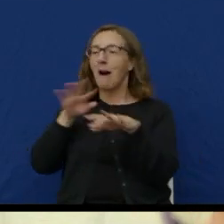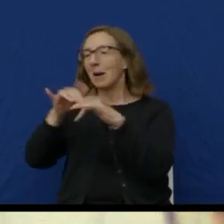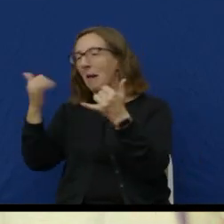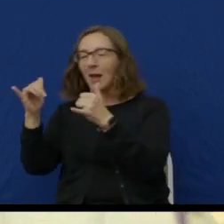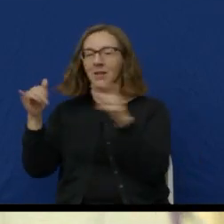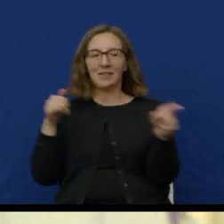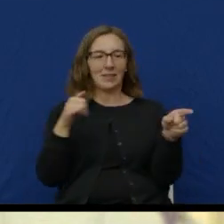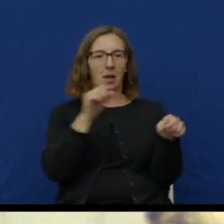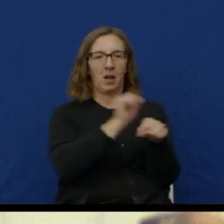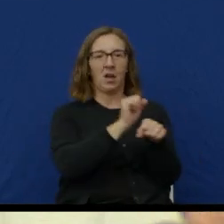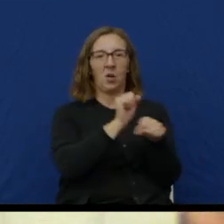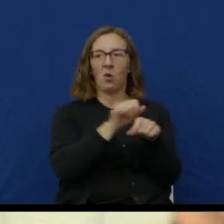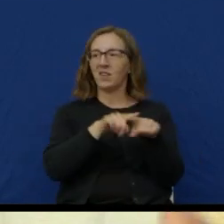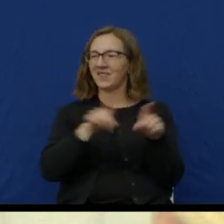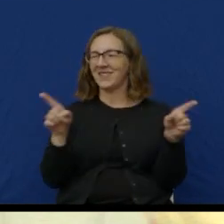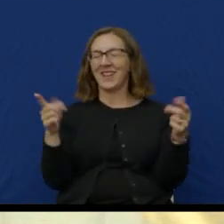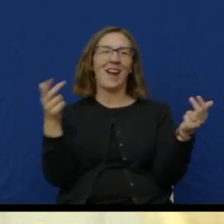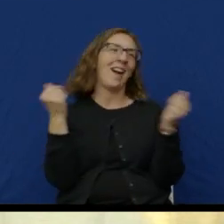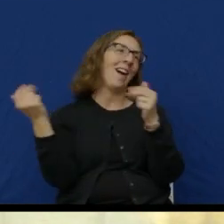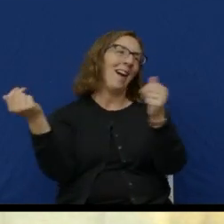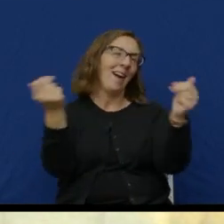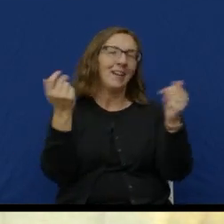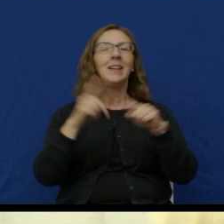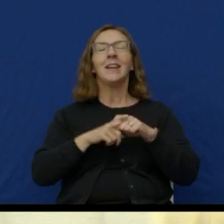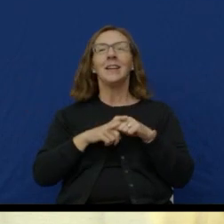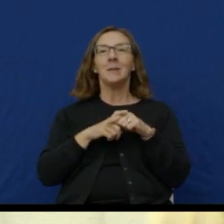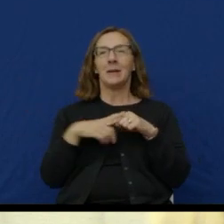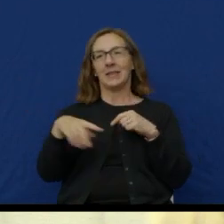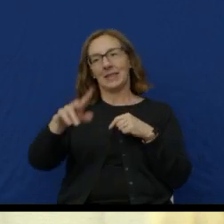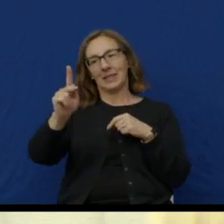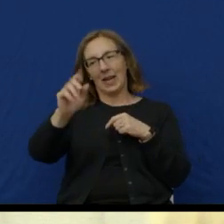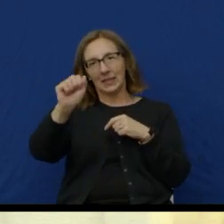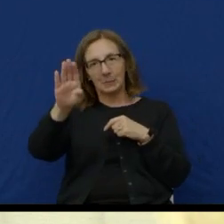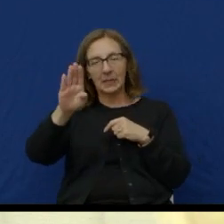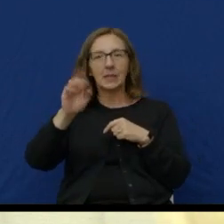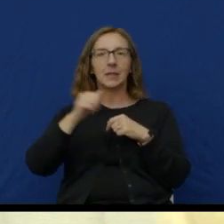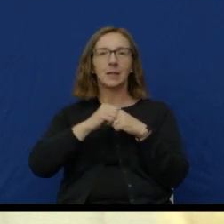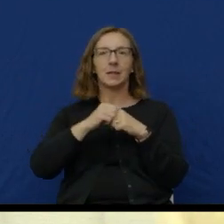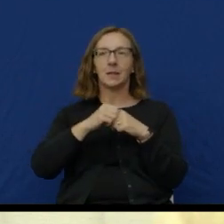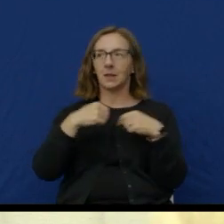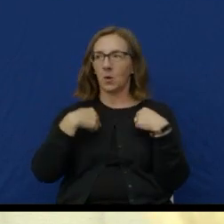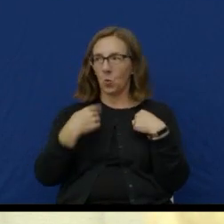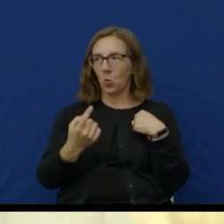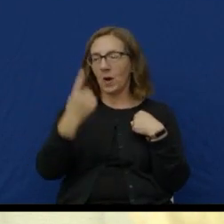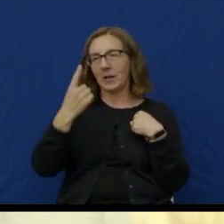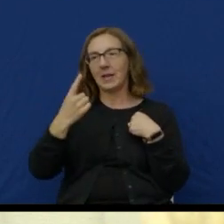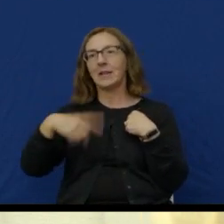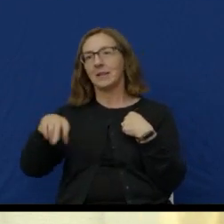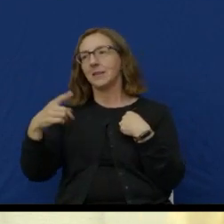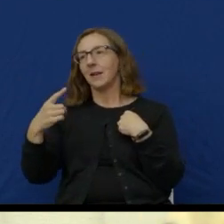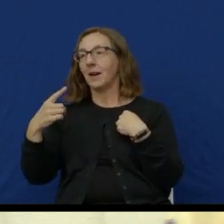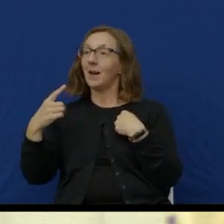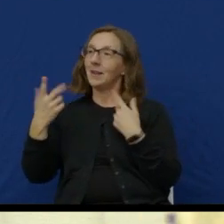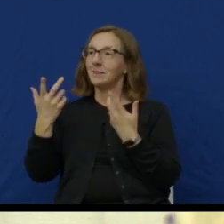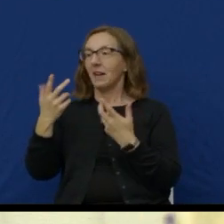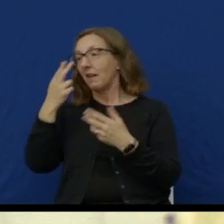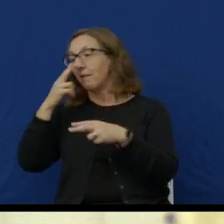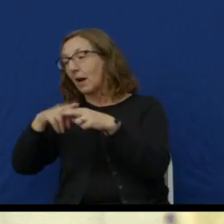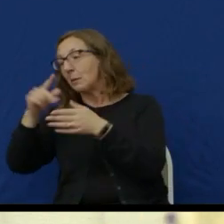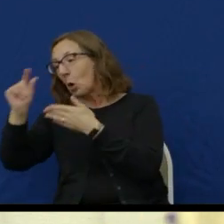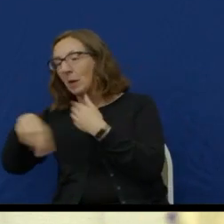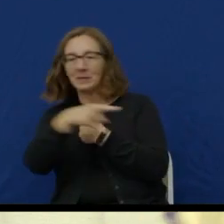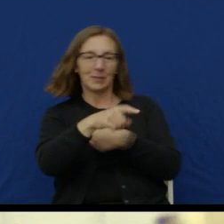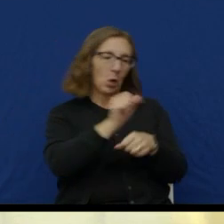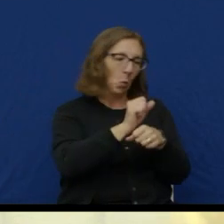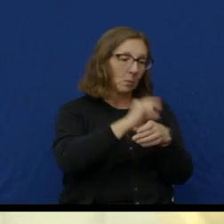performed I think they're both at the KSB, and they're one is a fun program and one is a work program. So choose